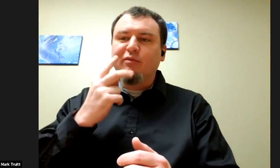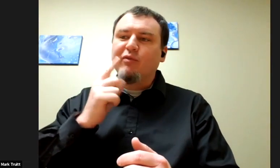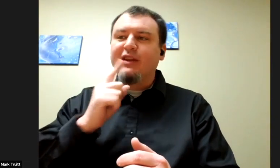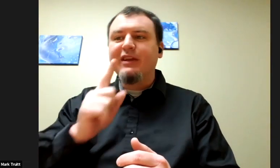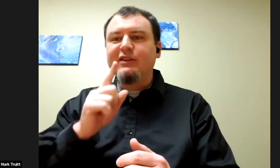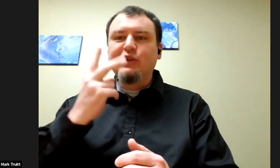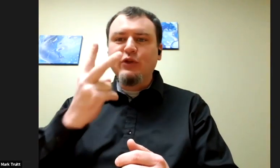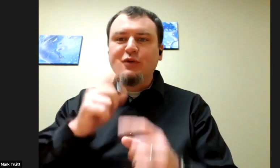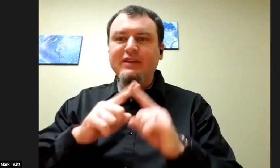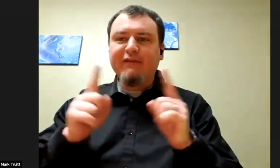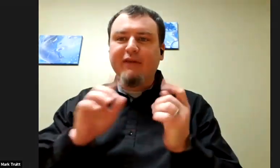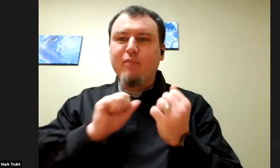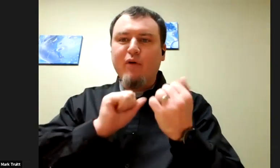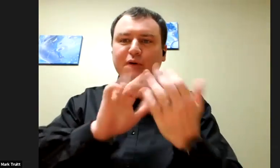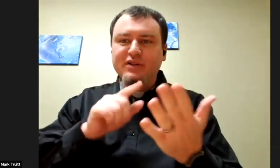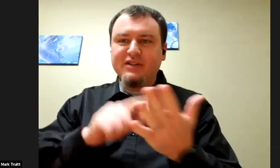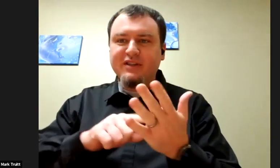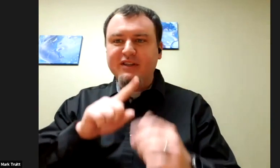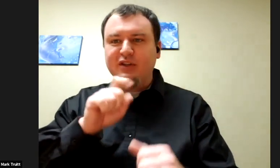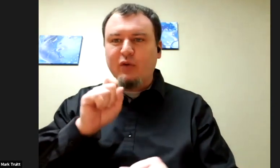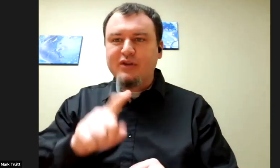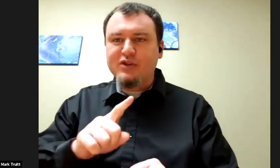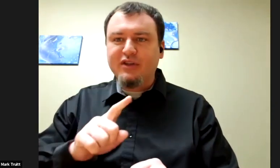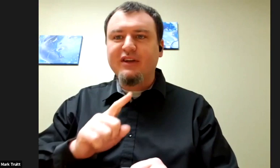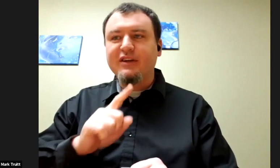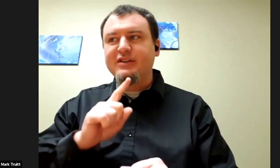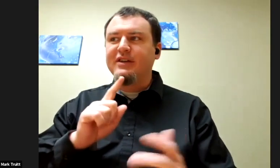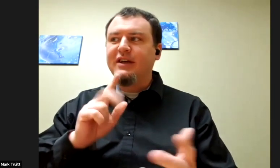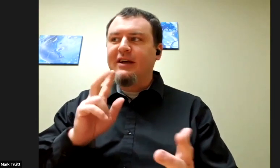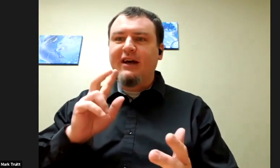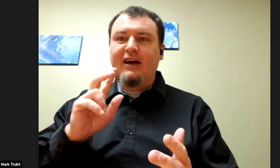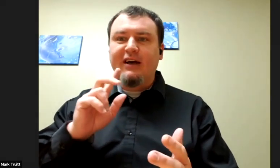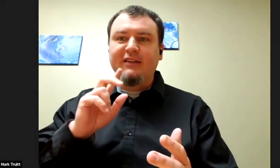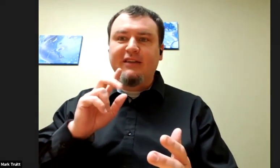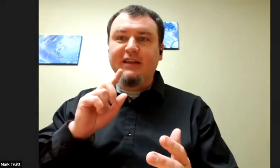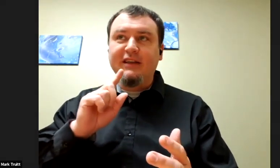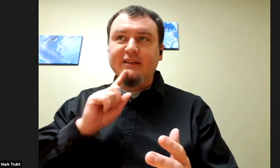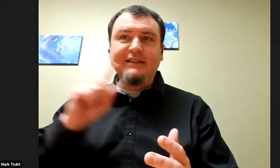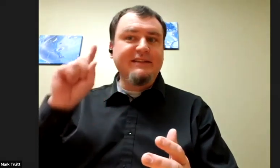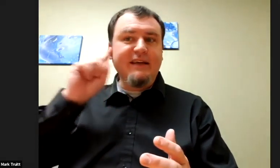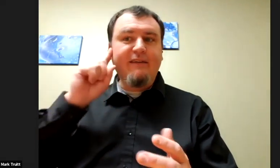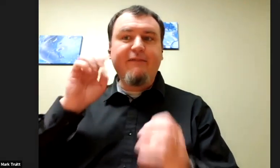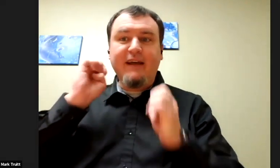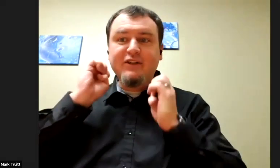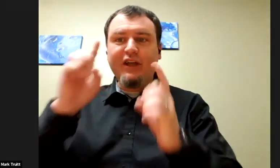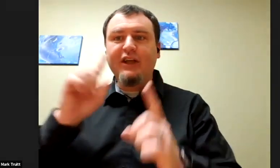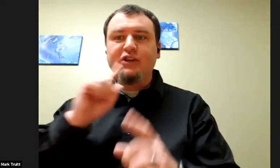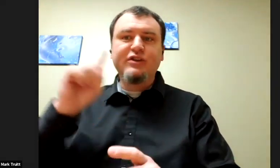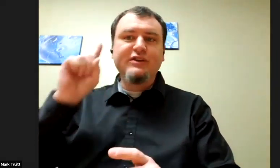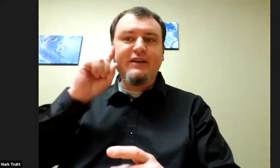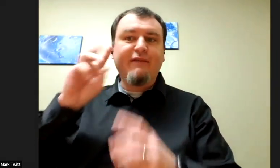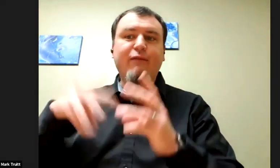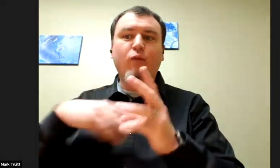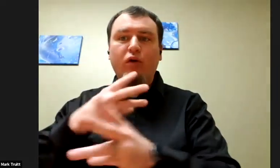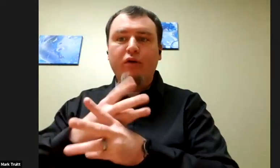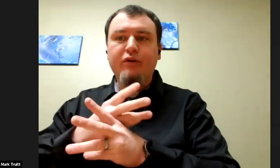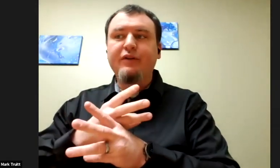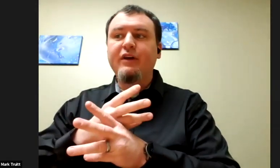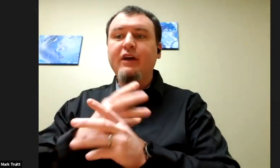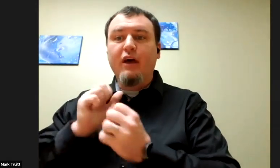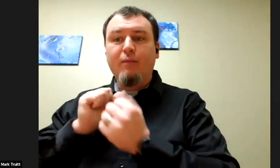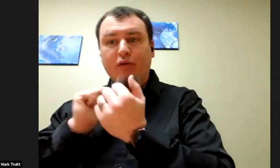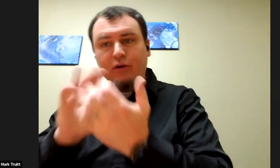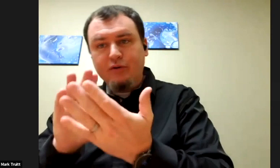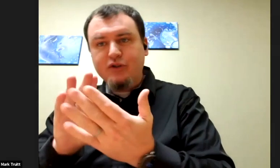There's really two different approaches to this question. There's the deaf education, deaf